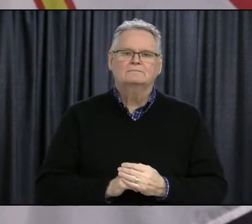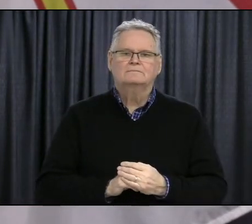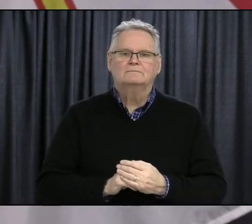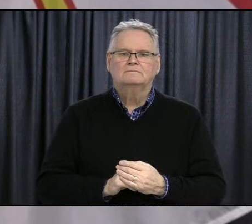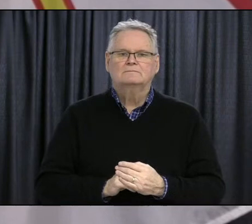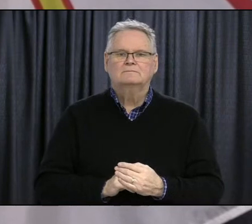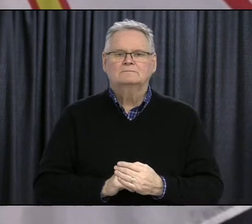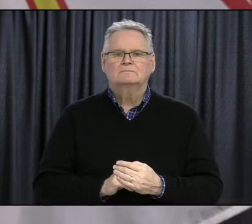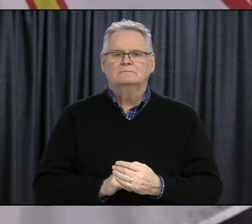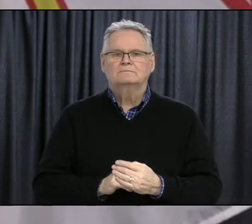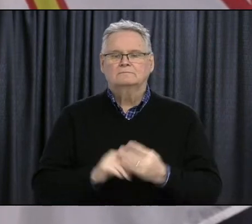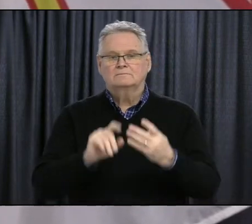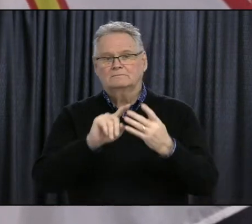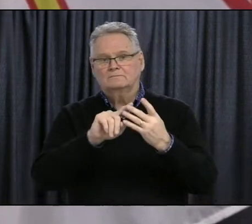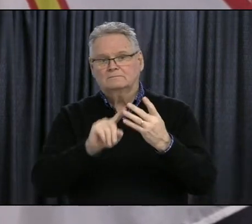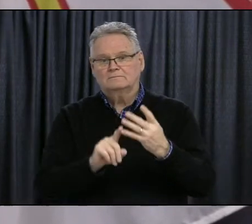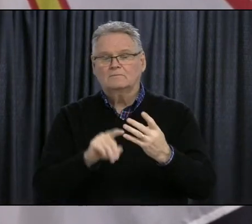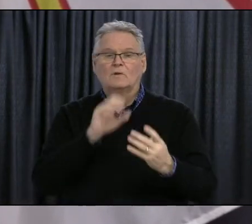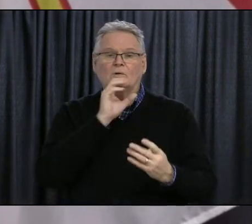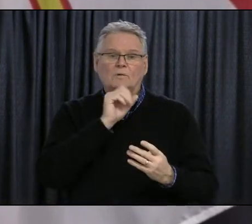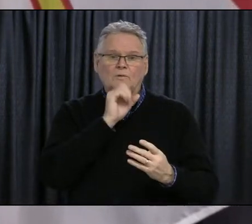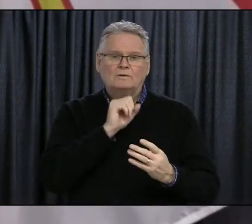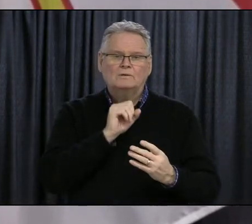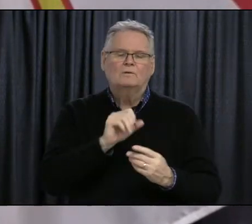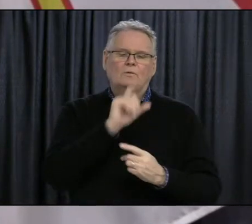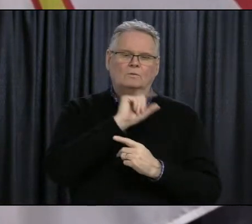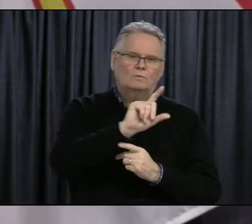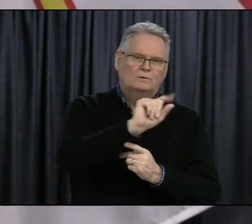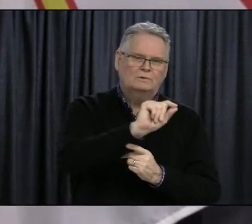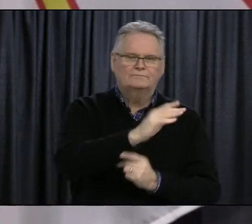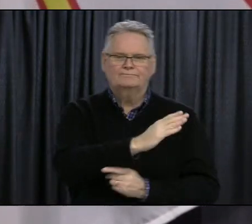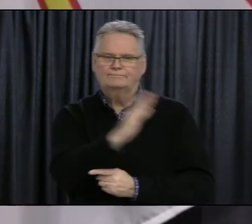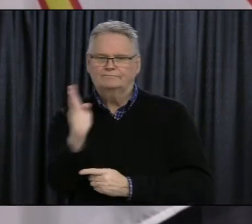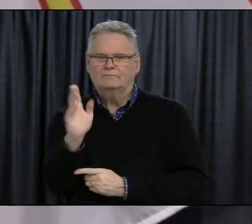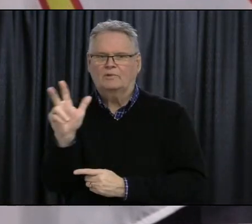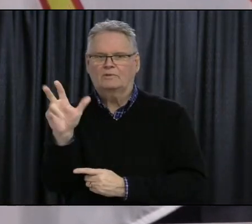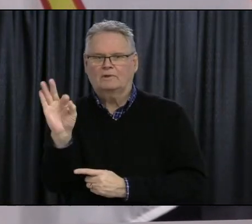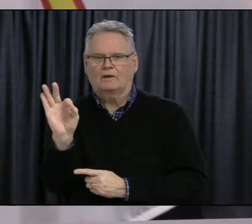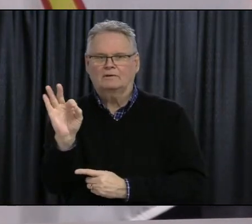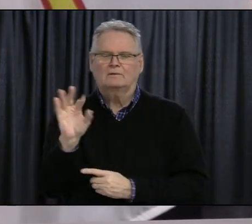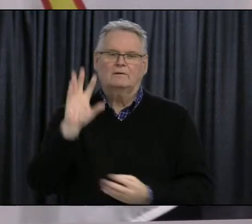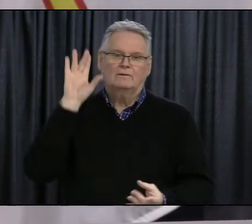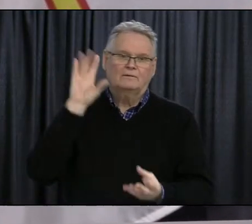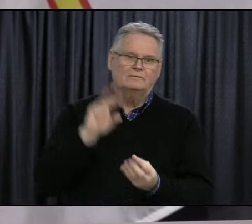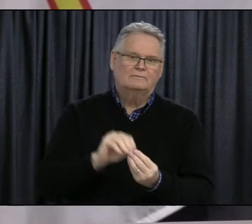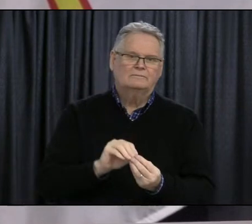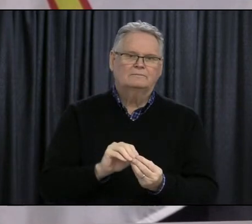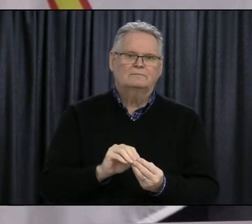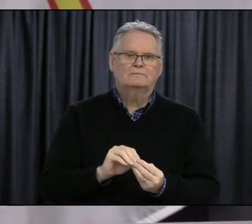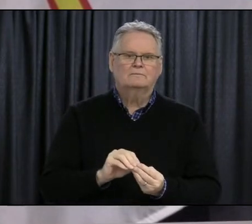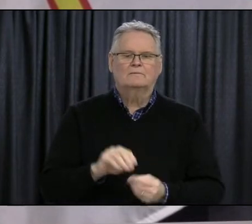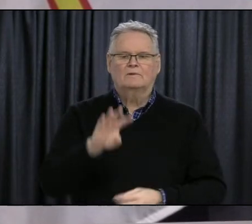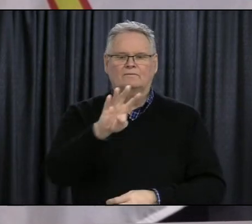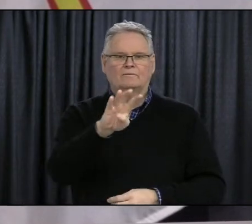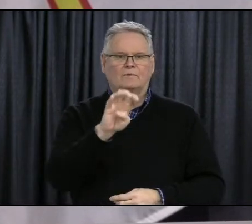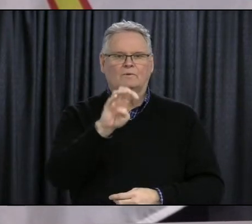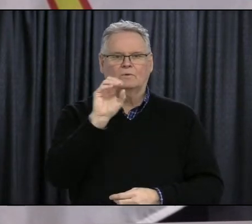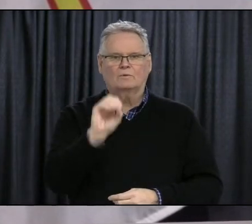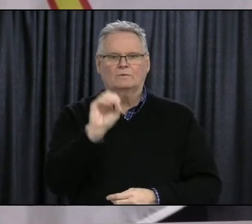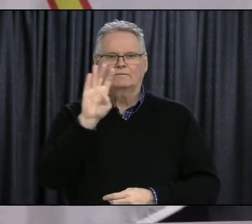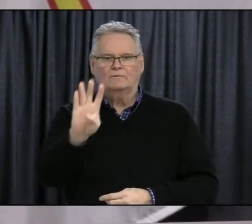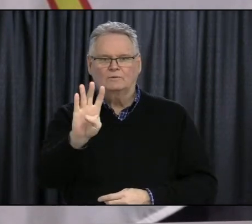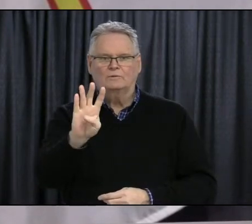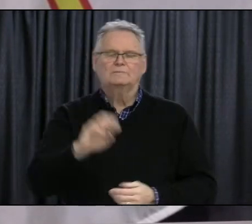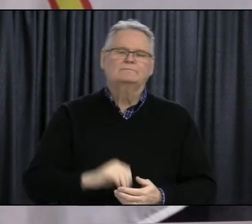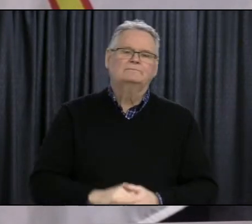these are active. Public health staff at Eastern Health have been diligently working over the past 24 hours to complete contact